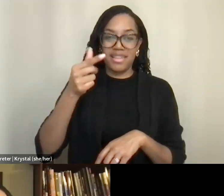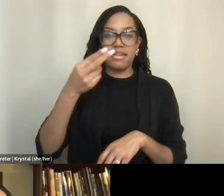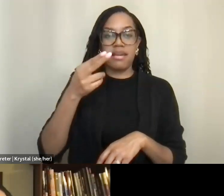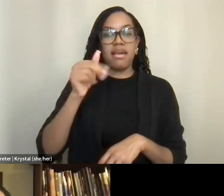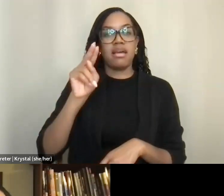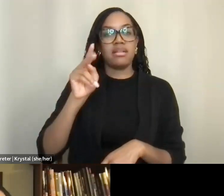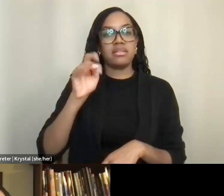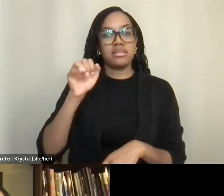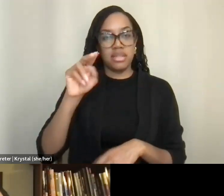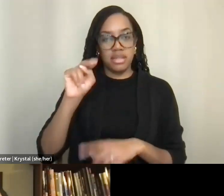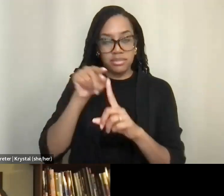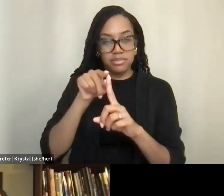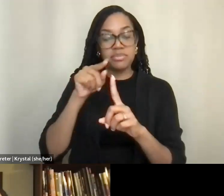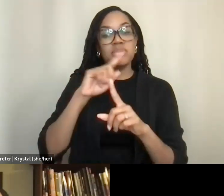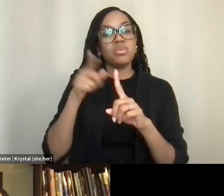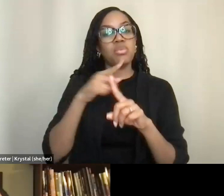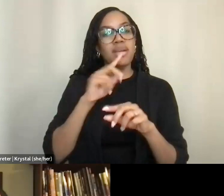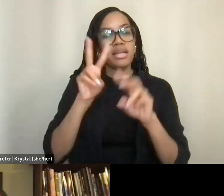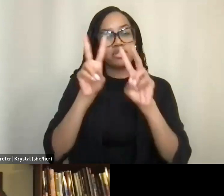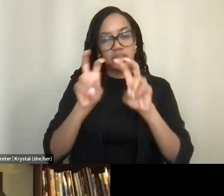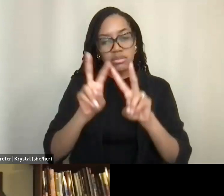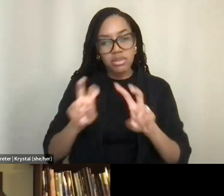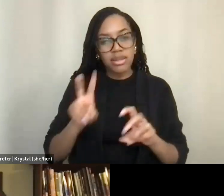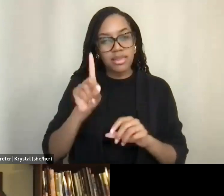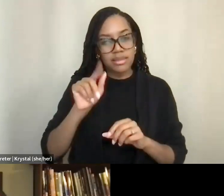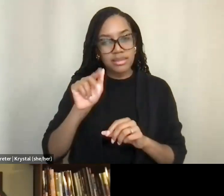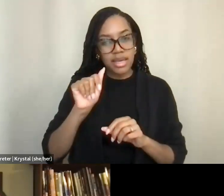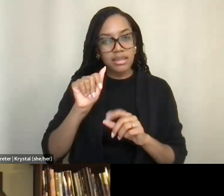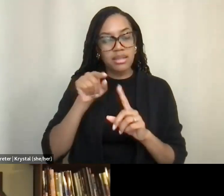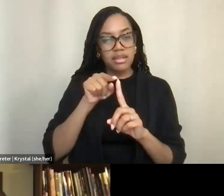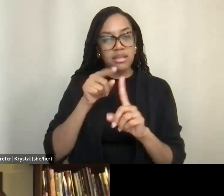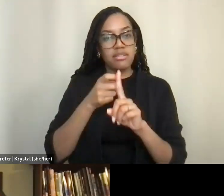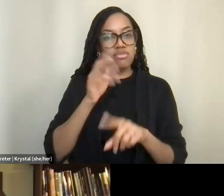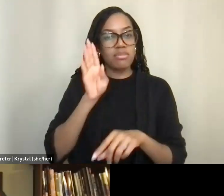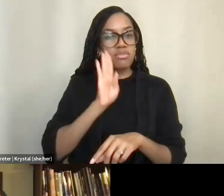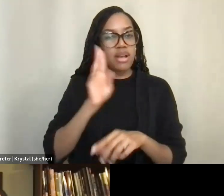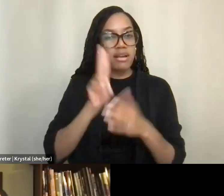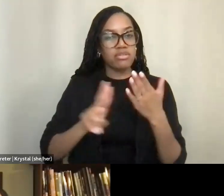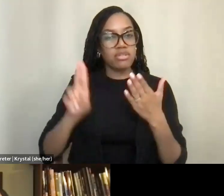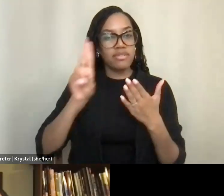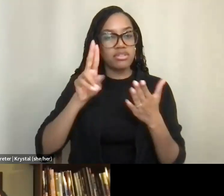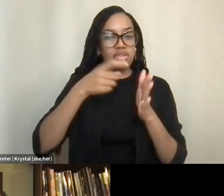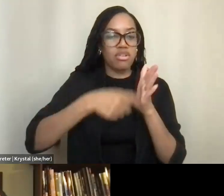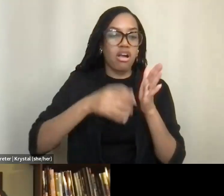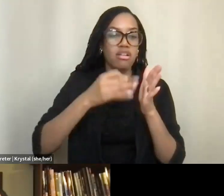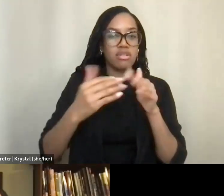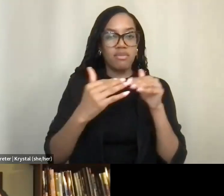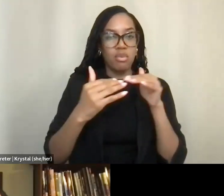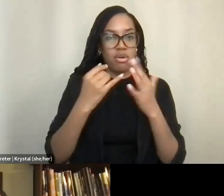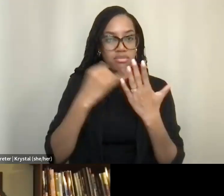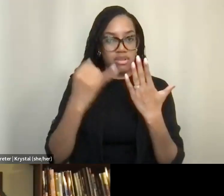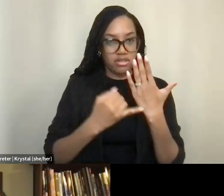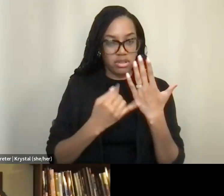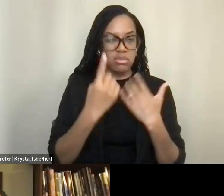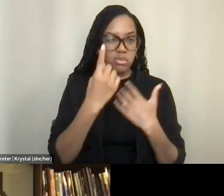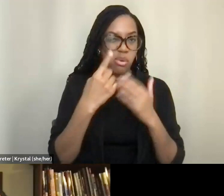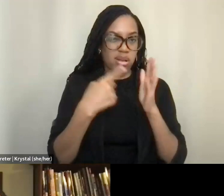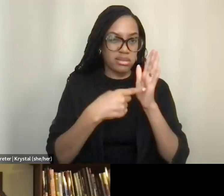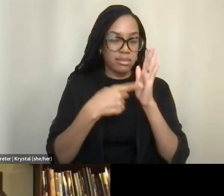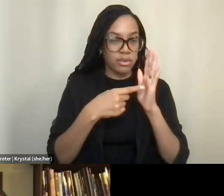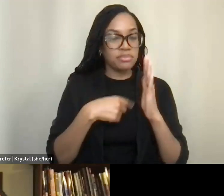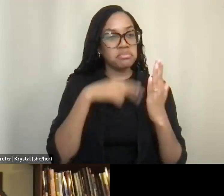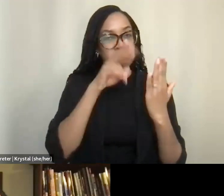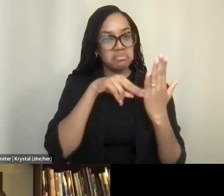look at the data coming from the Brown University Costs of War project, for instance, the